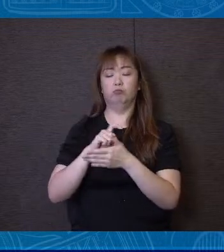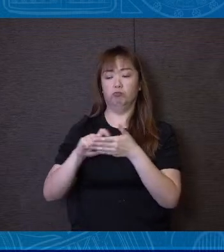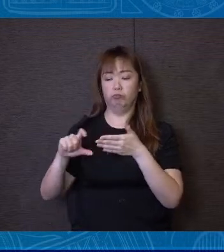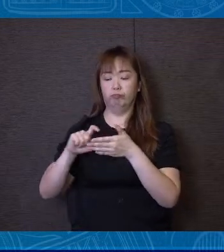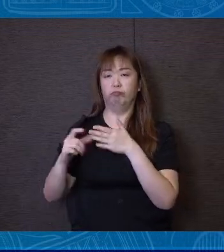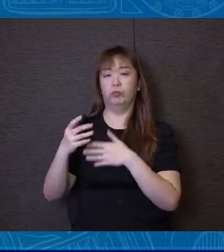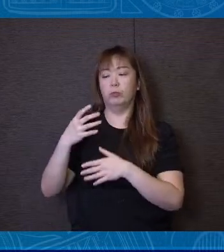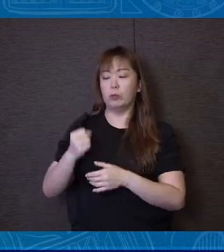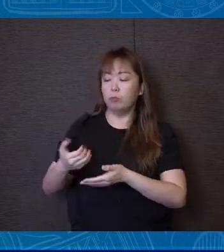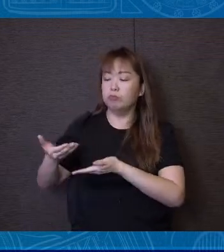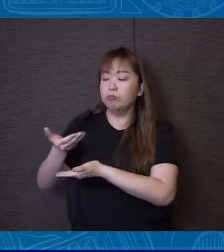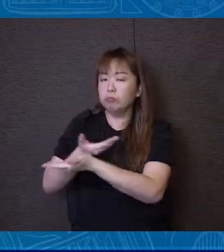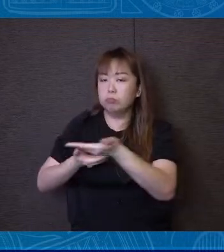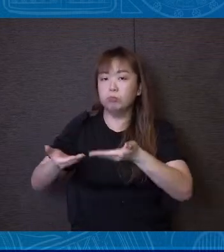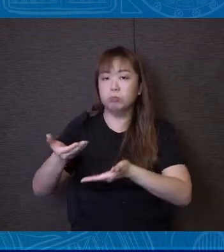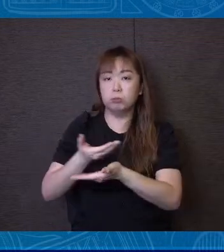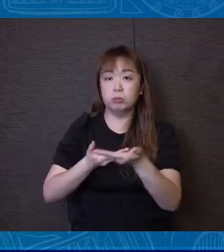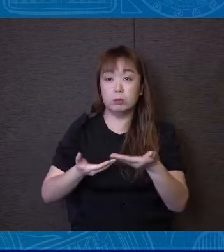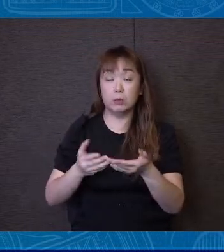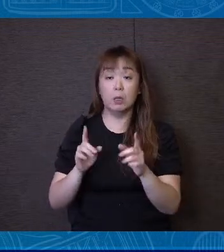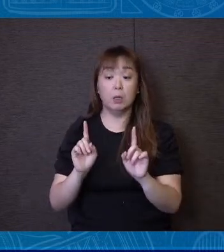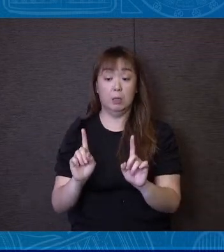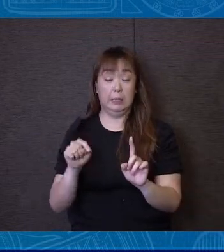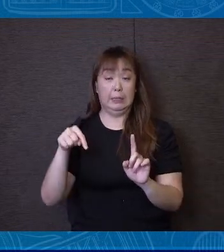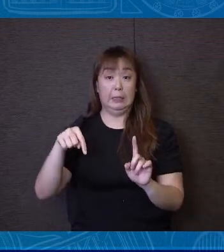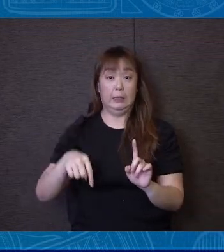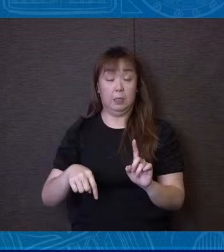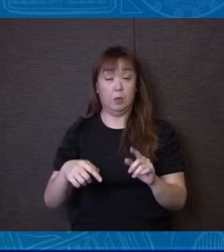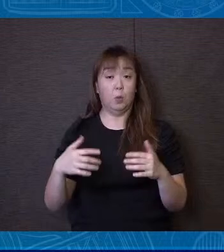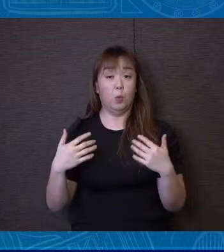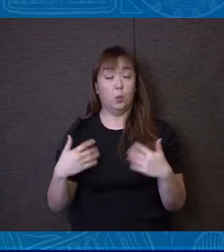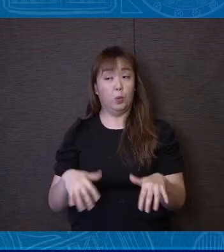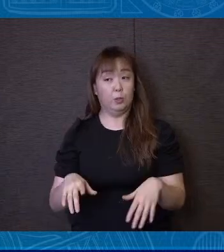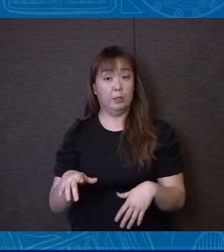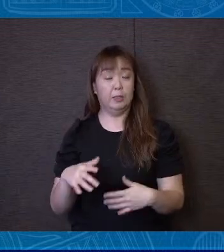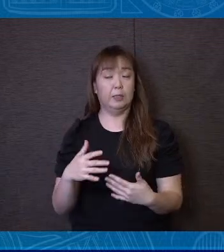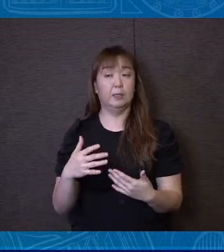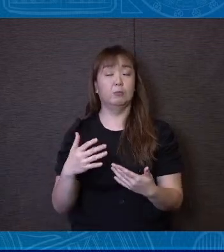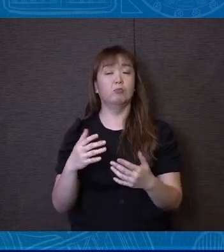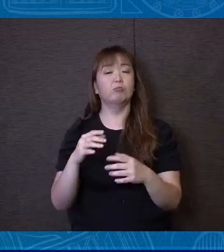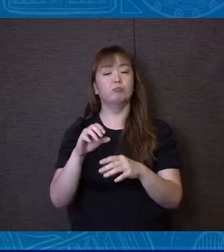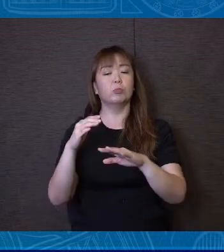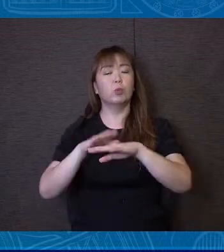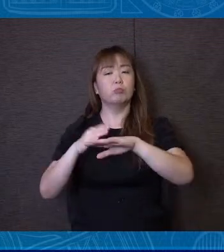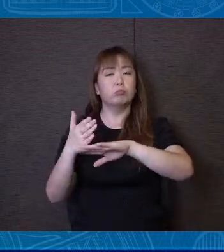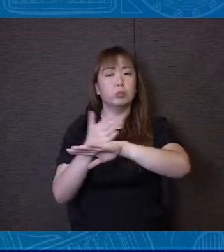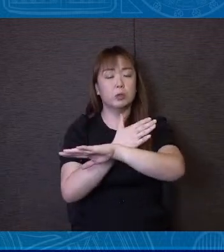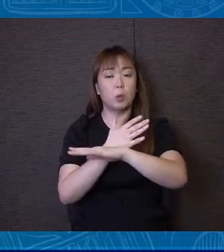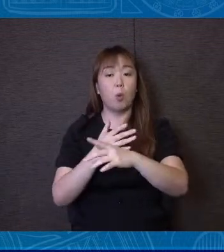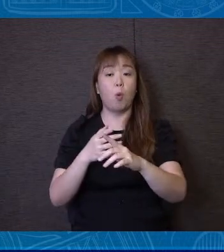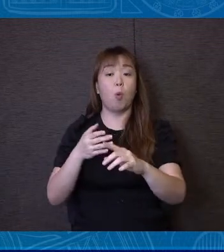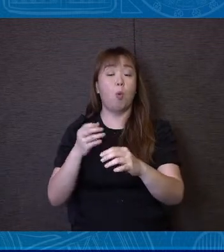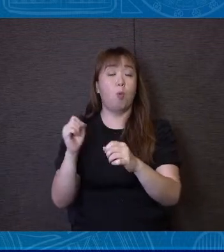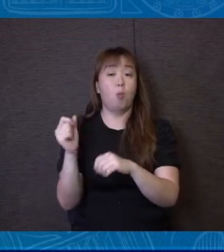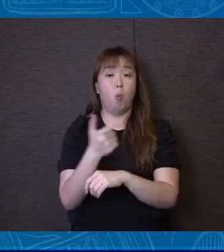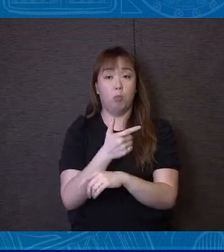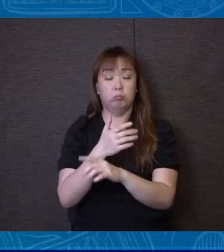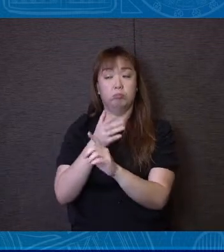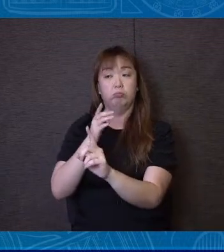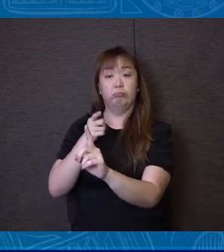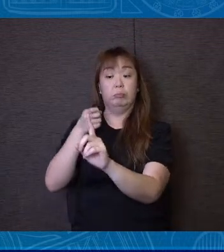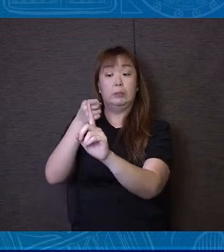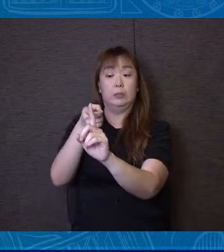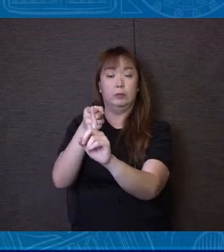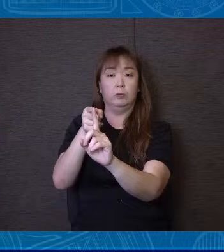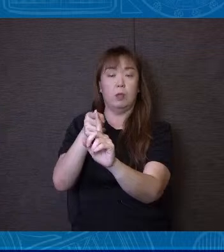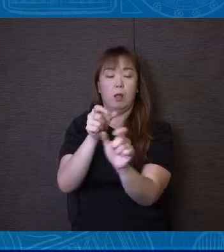this is of course a very ambitious initiative with the objective to ensuring that every person